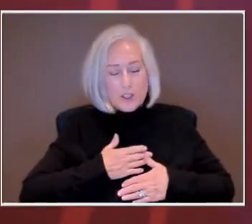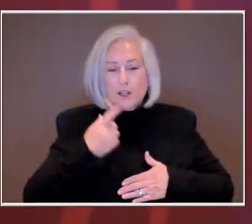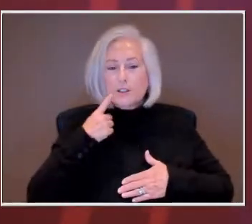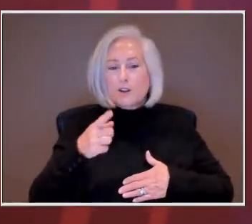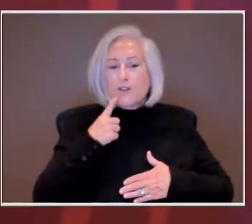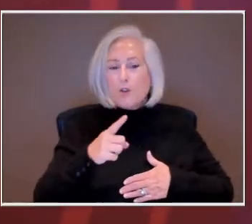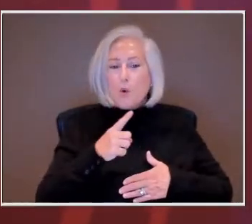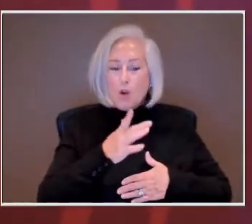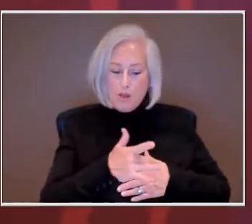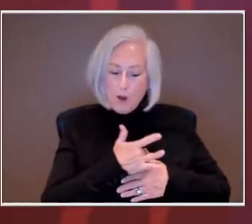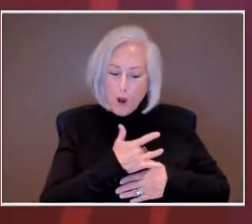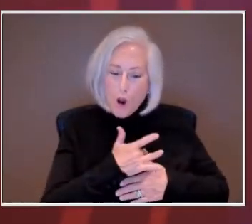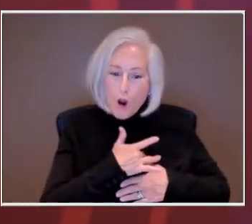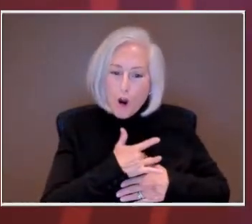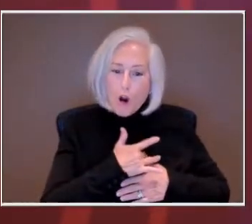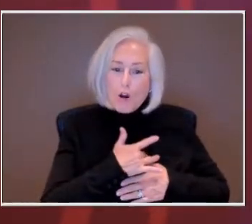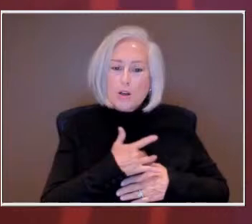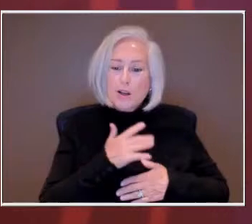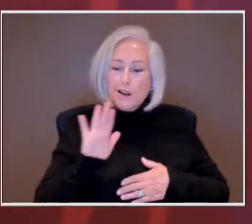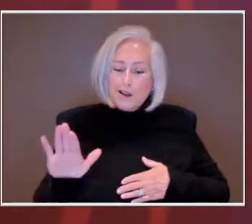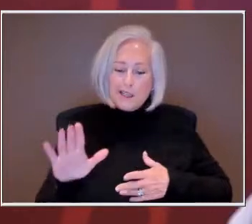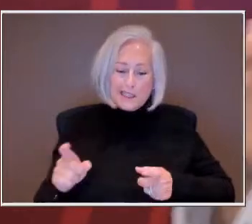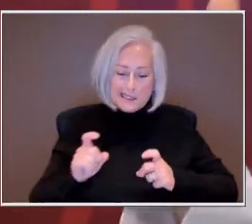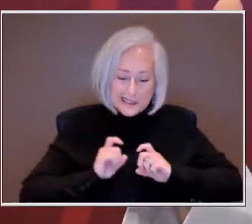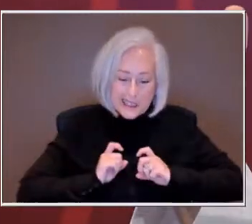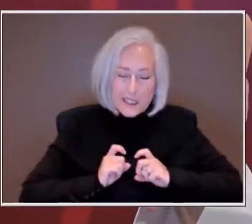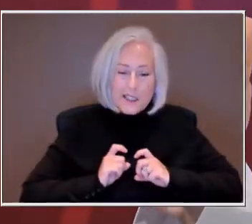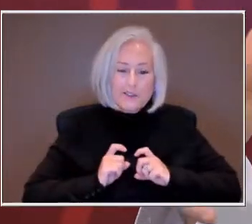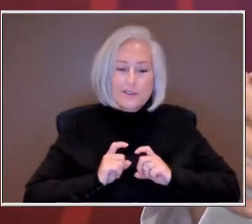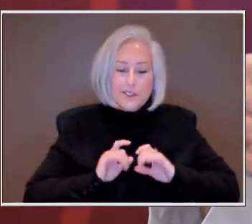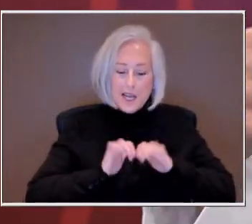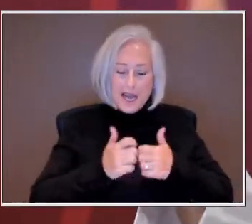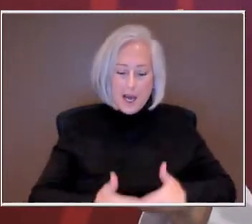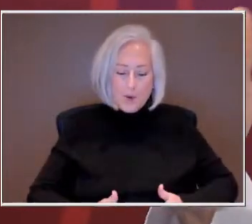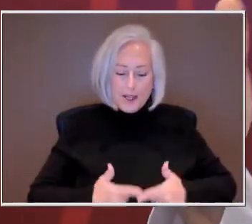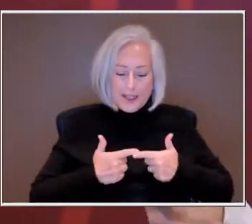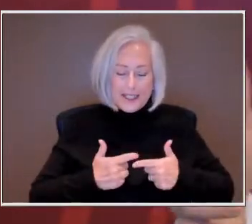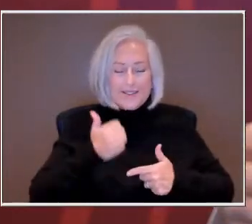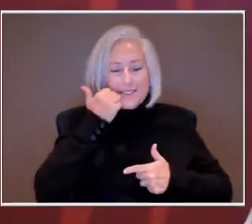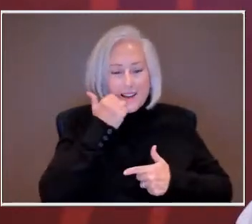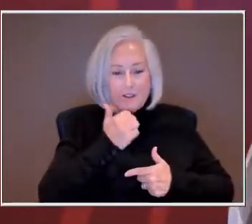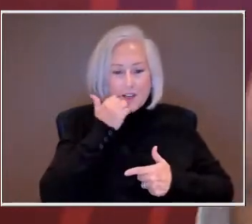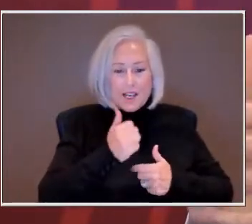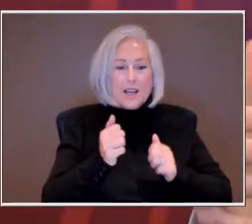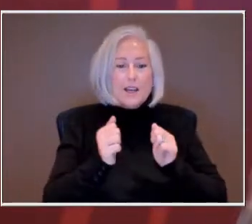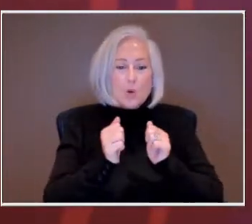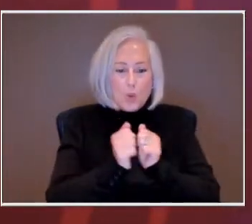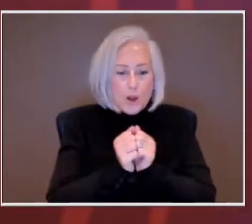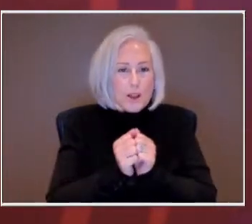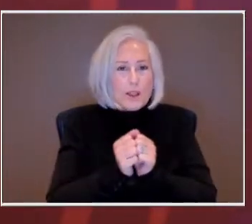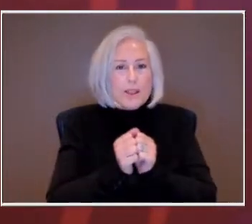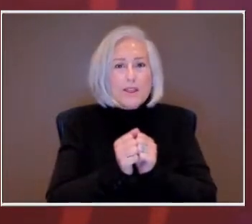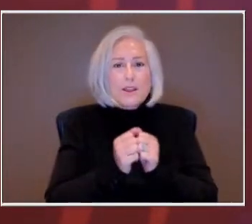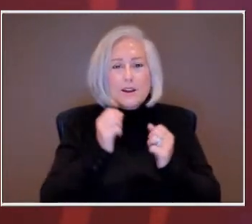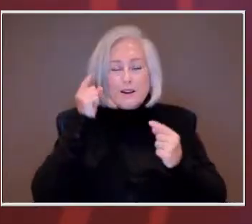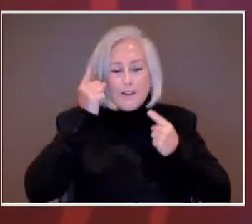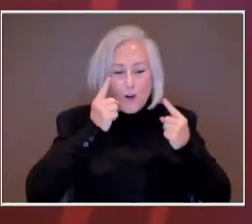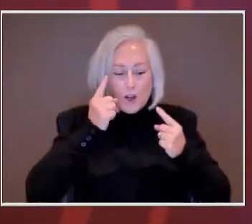takes and how he lives his every day with much thought about that donor